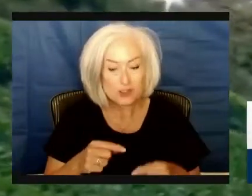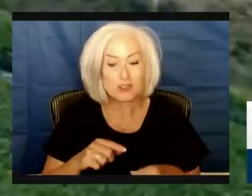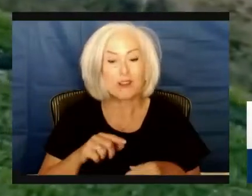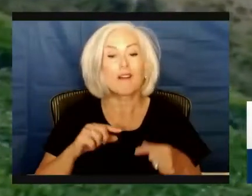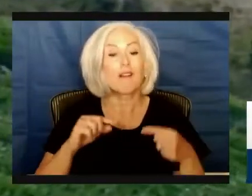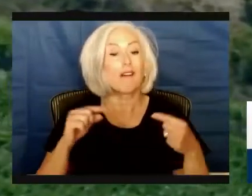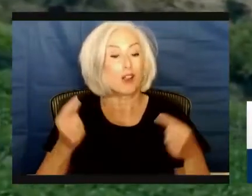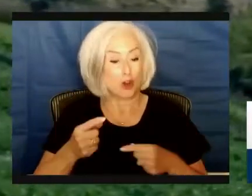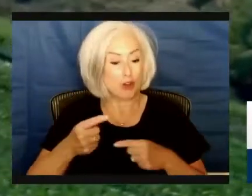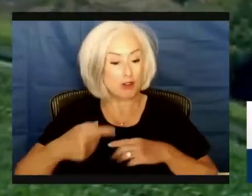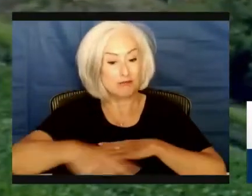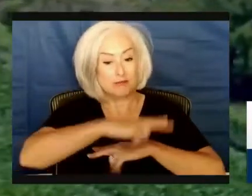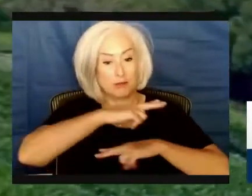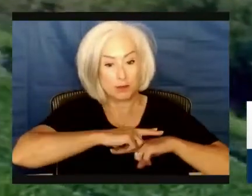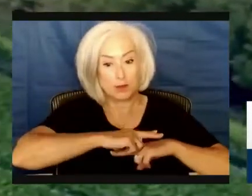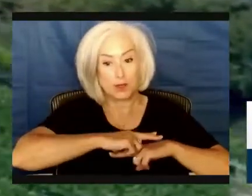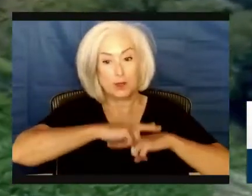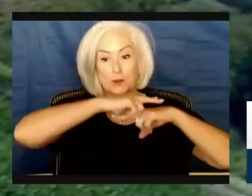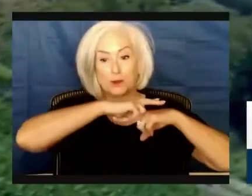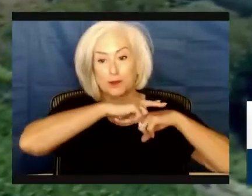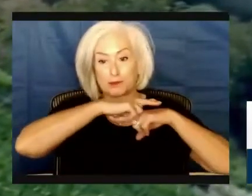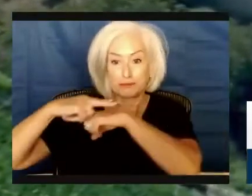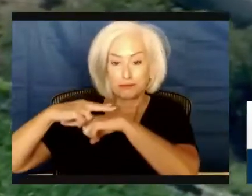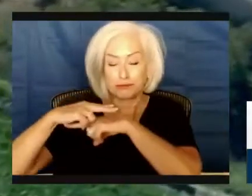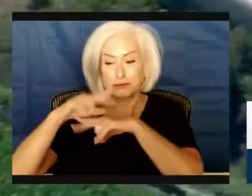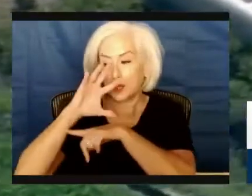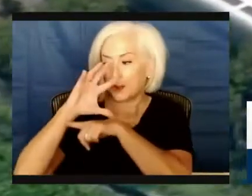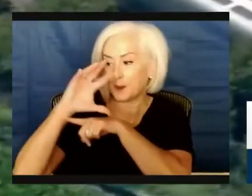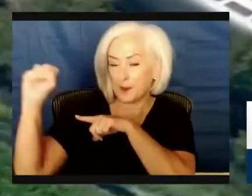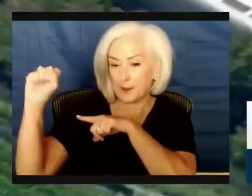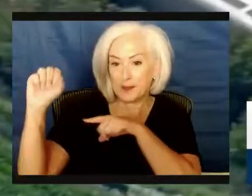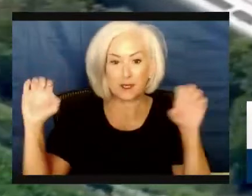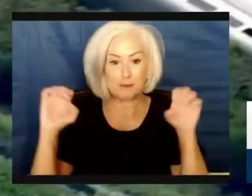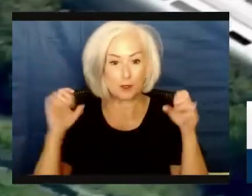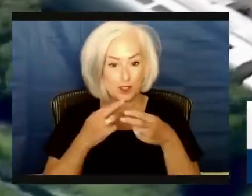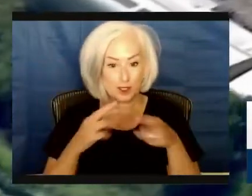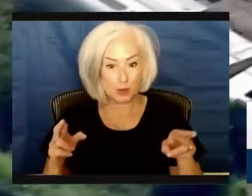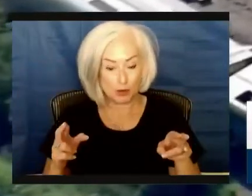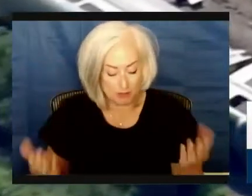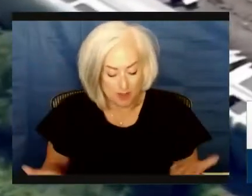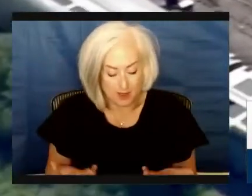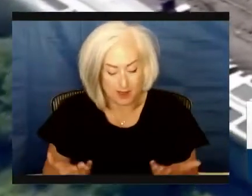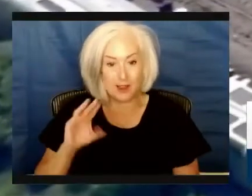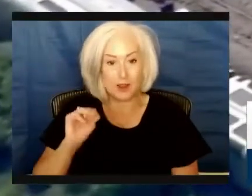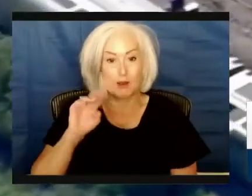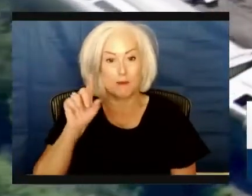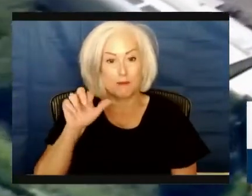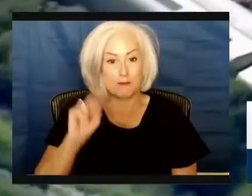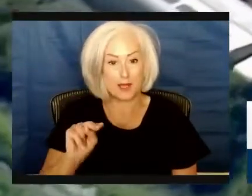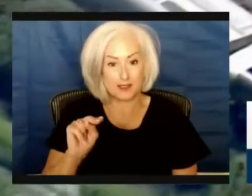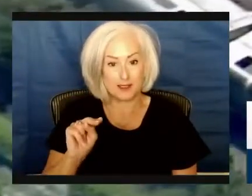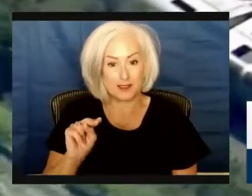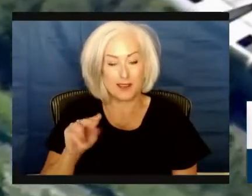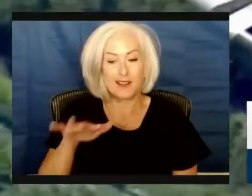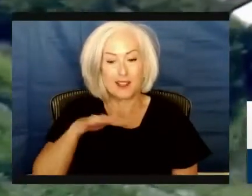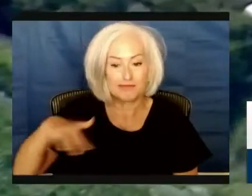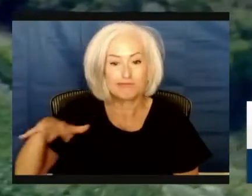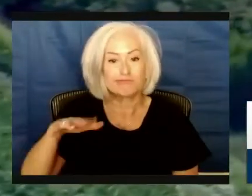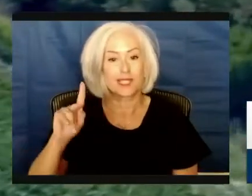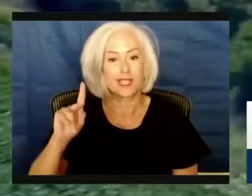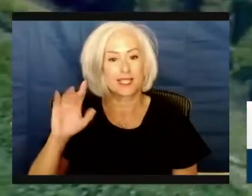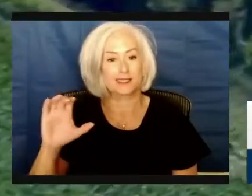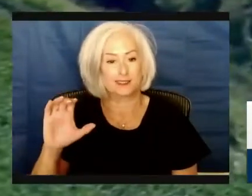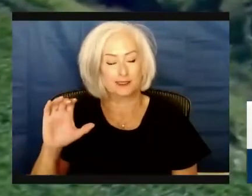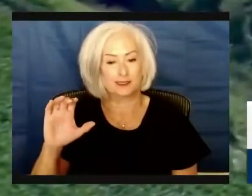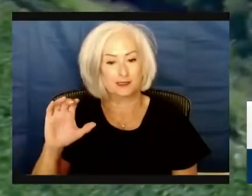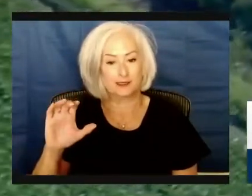hospitals, both near Mendon and here in the metro. Our guest today will help us better understand how patients at a mass casualty